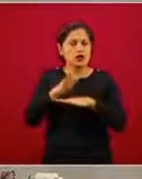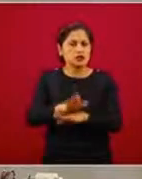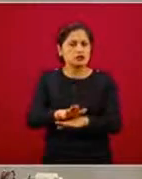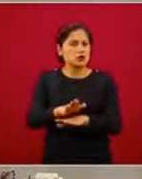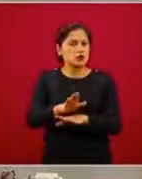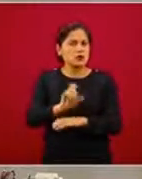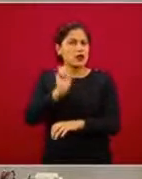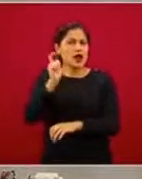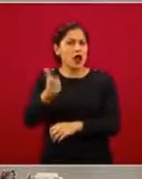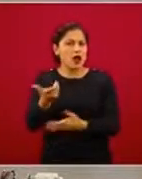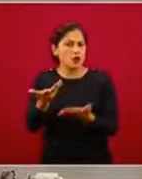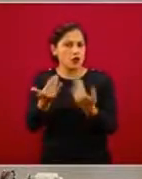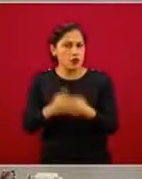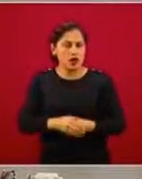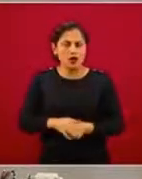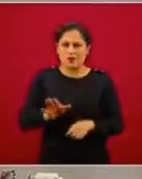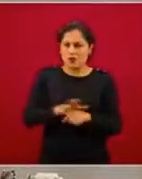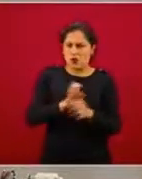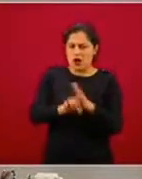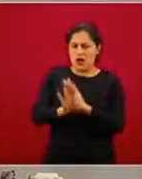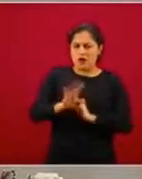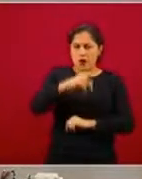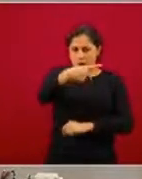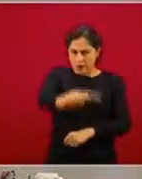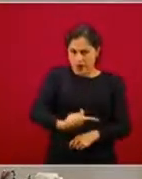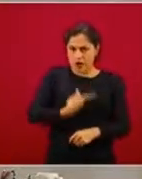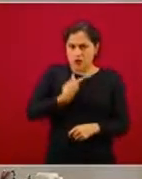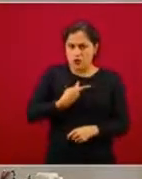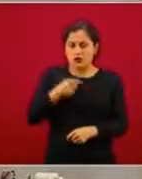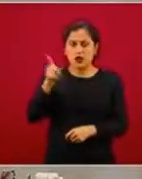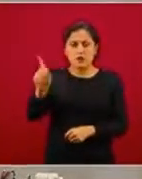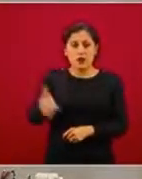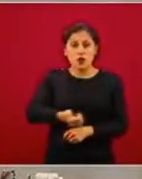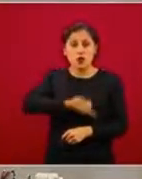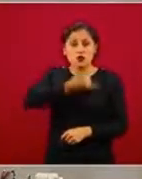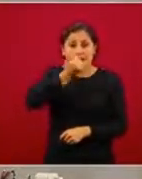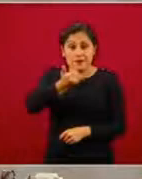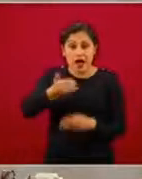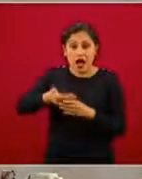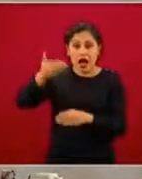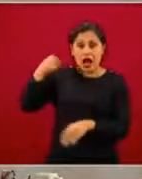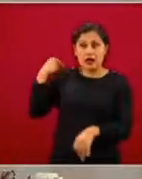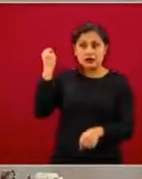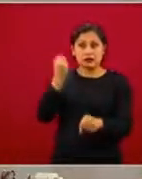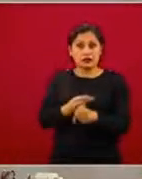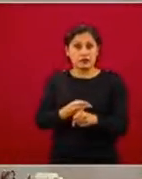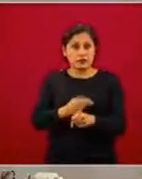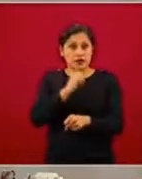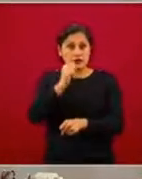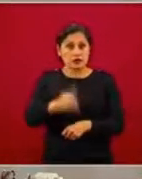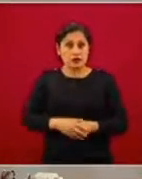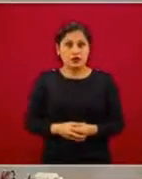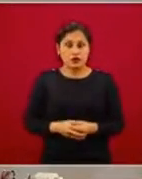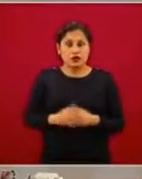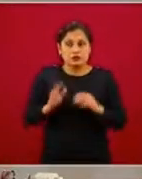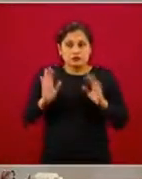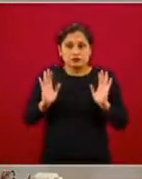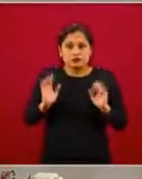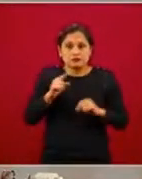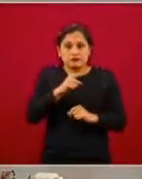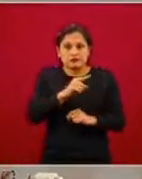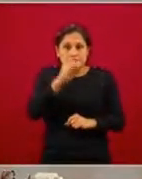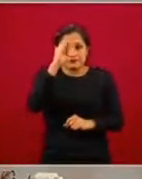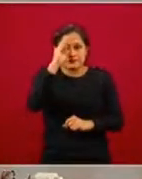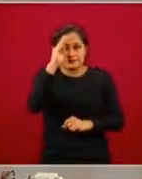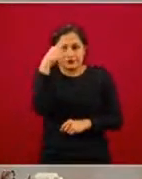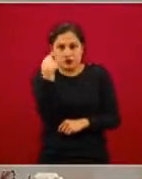me happened. For preguntaba si example, al she decir que asked me, usted "Do you no había regret tomado not decisiones having taken oportunamente, decisions in a timely manner?" está suponiendo que Well, no she había was